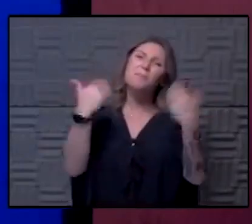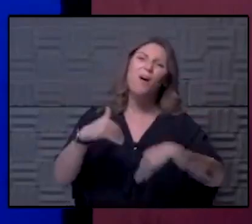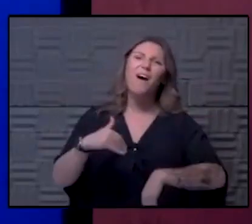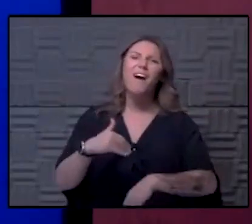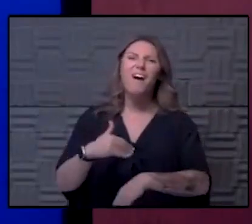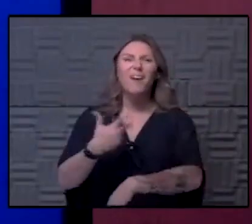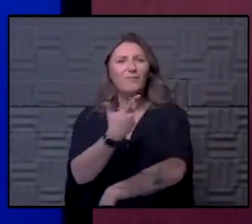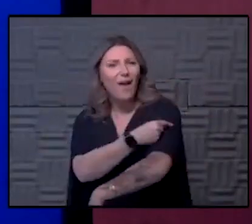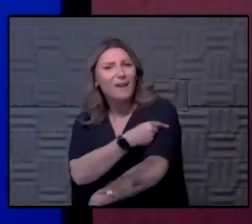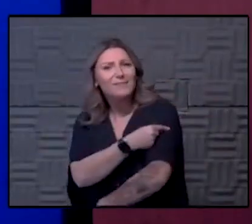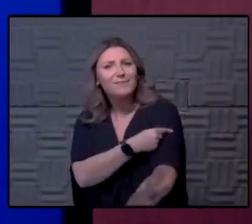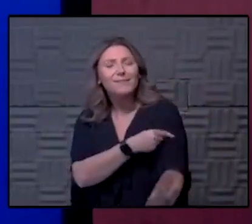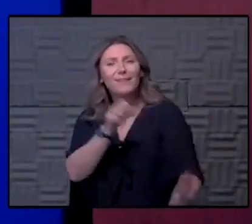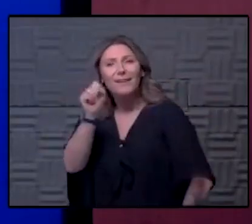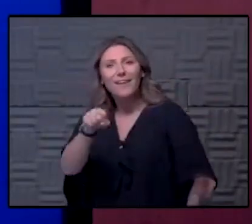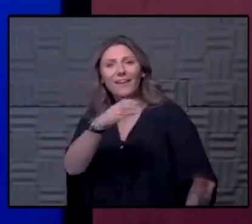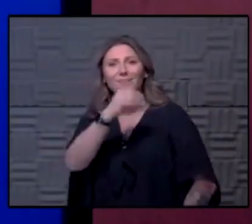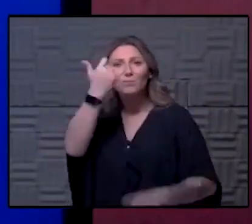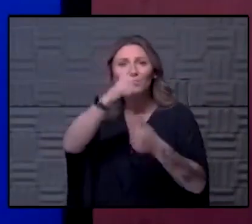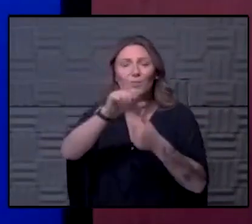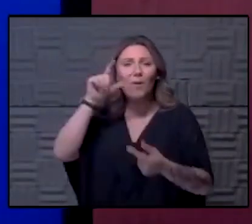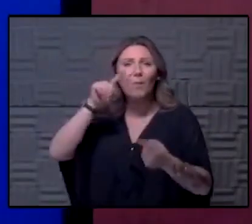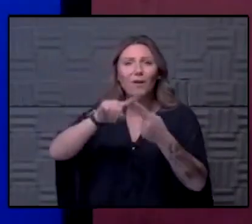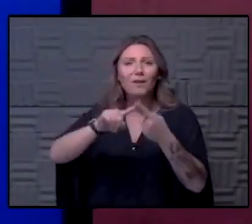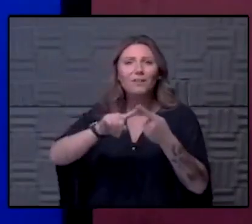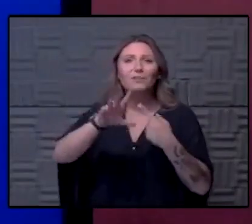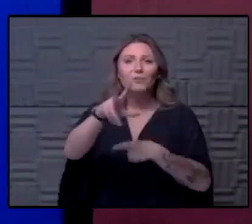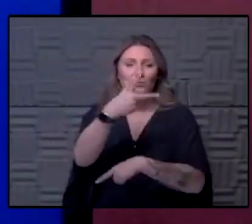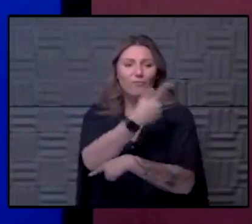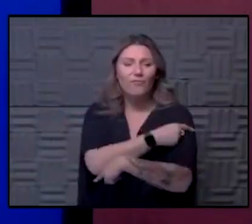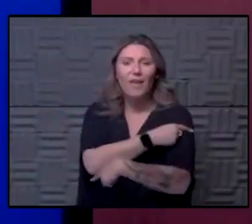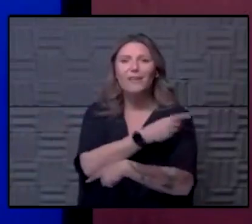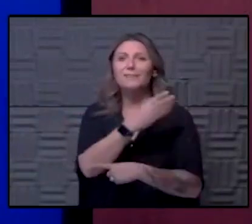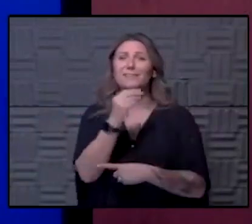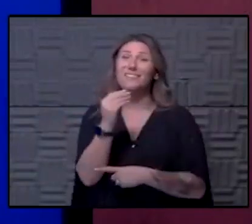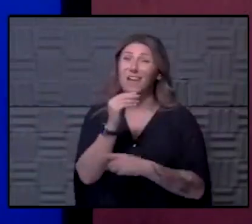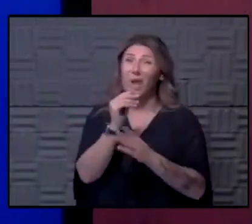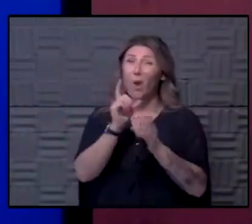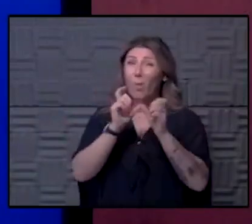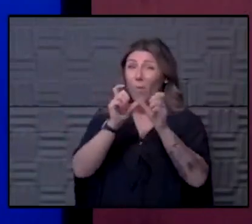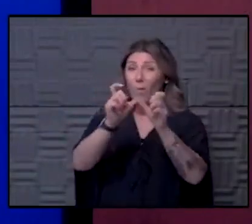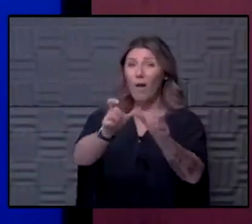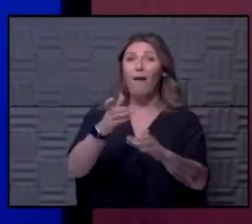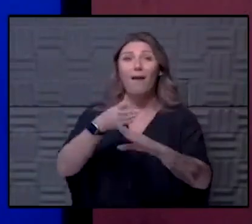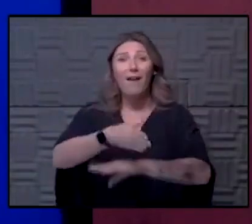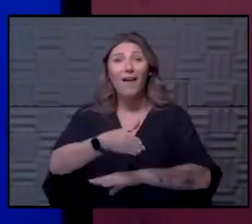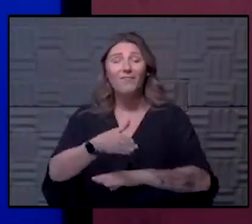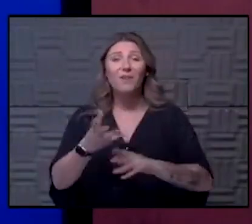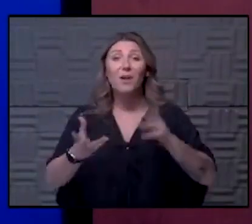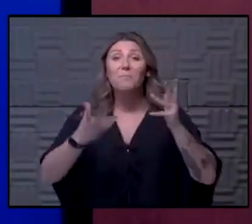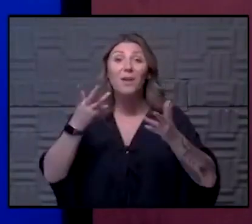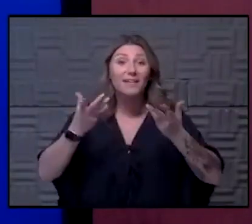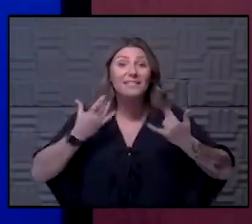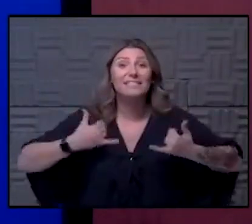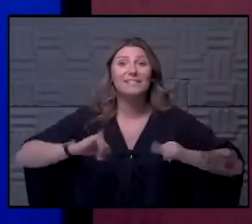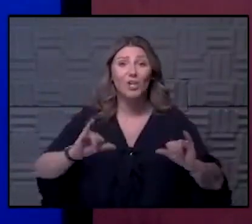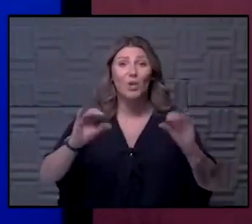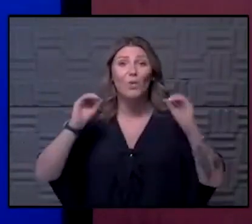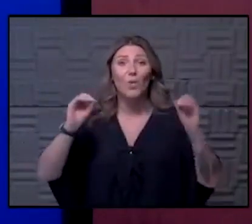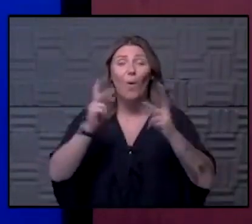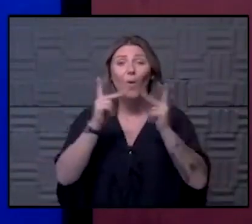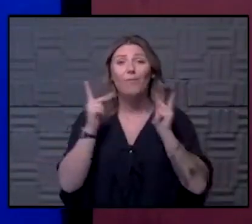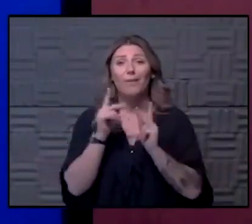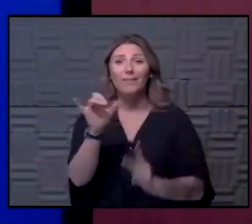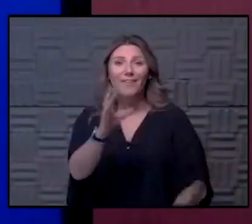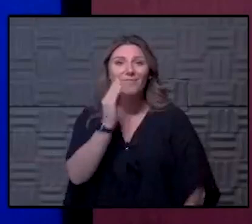vaccinated, and remember that even until you're vaccinated and for a while thereafter, there may still be no